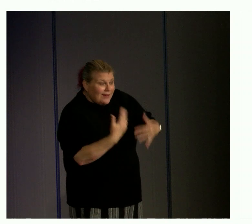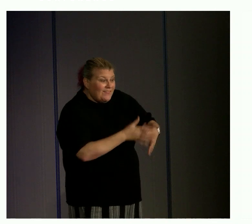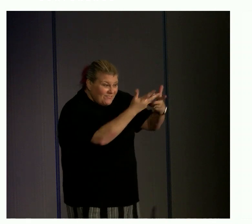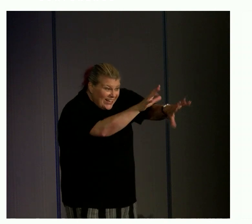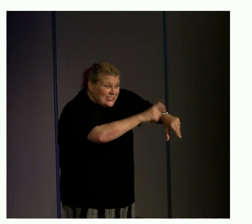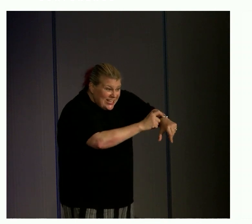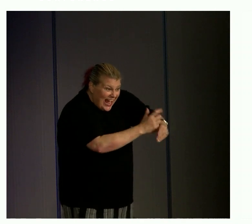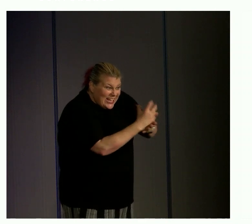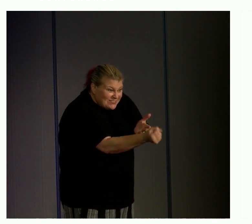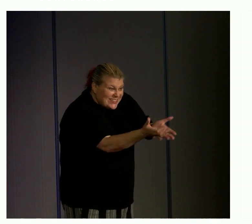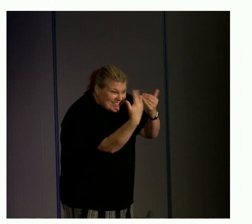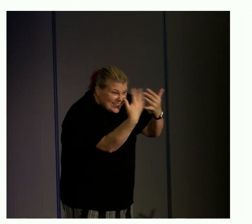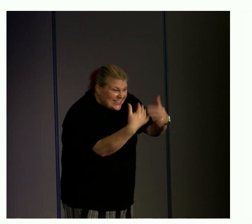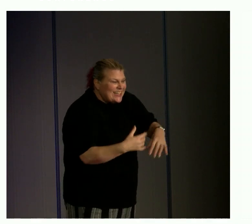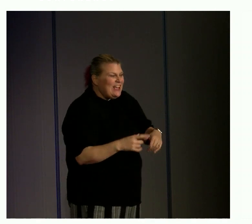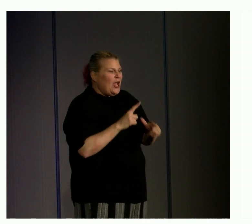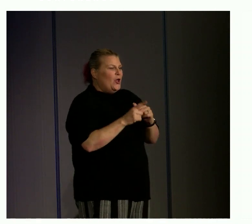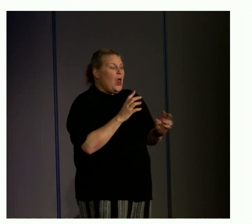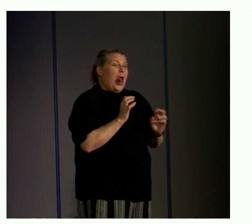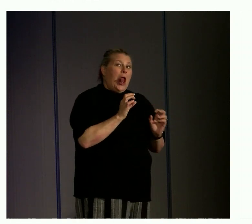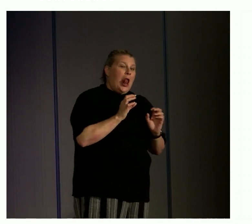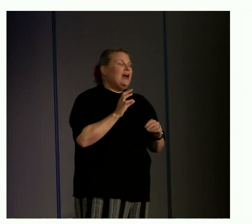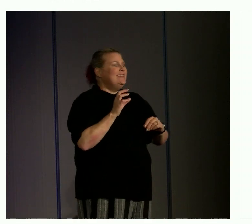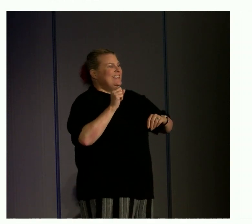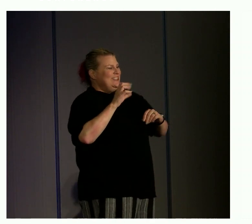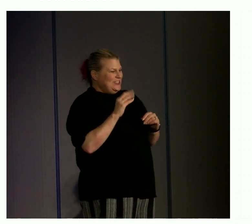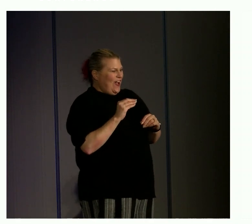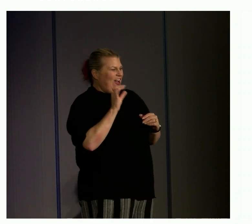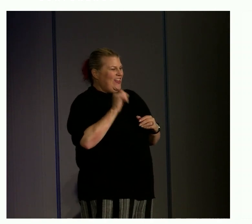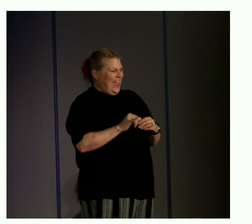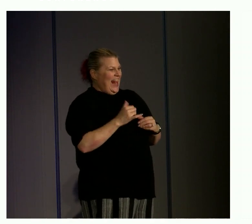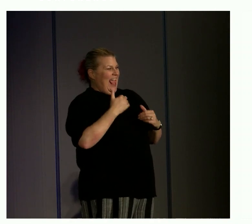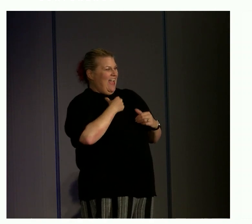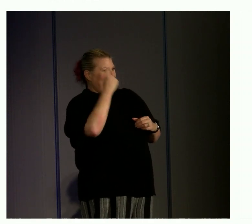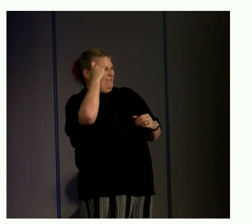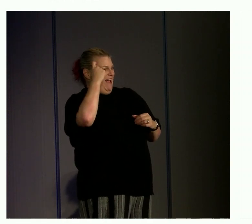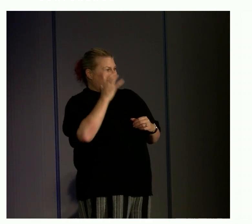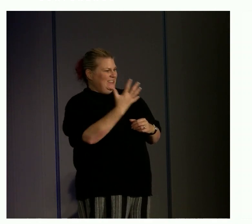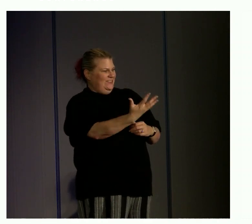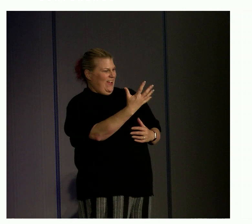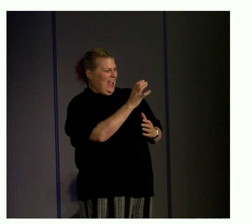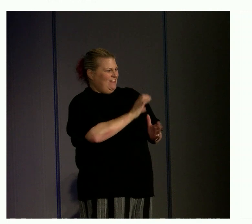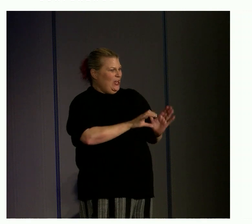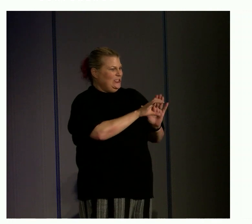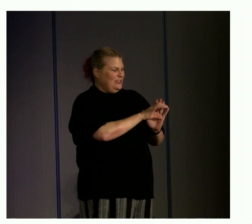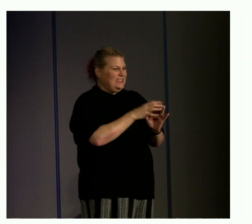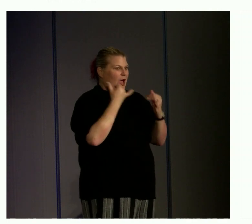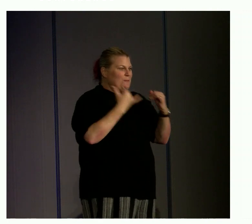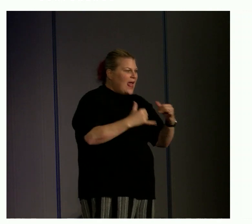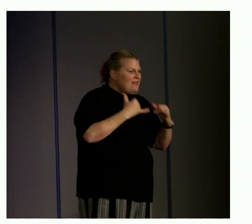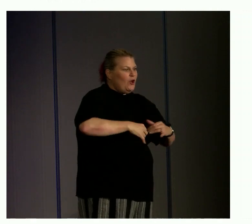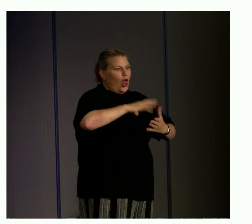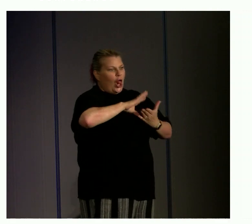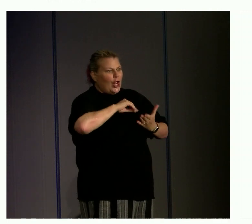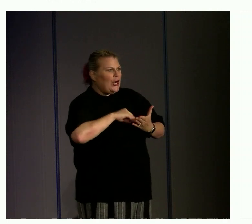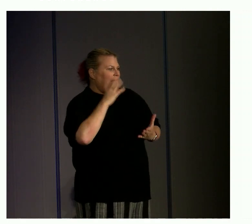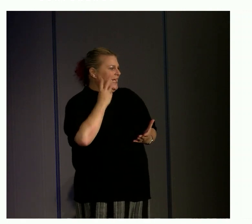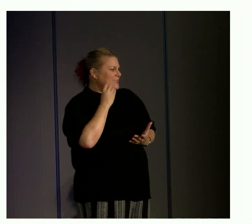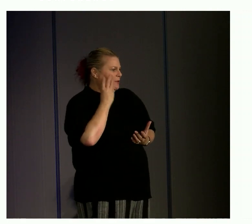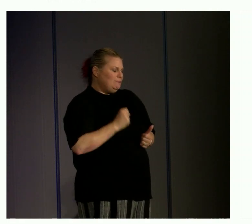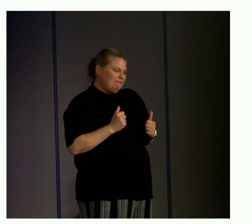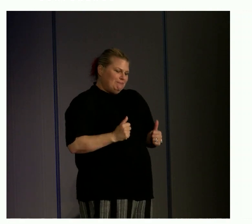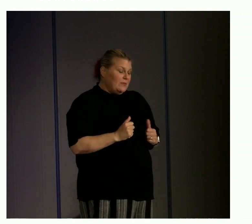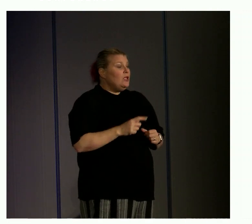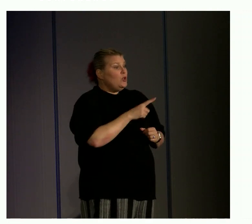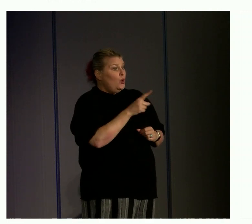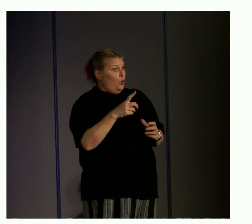the pedagogical concepts and the activities, having in mind these 5 characteristics of playful learning experiences. Do you